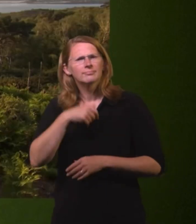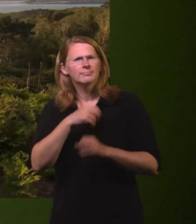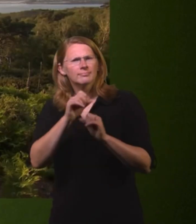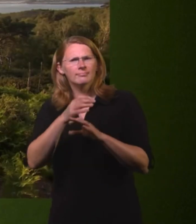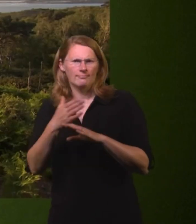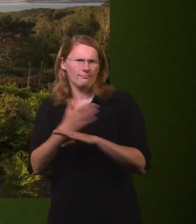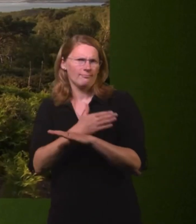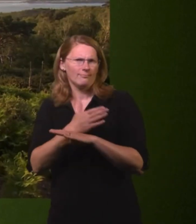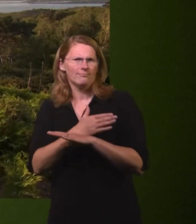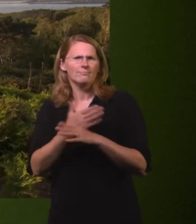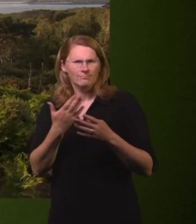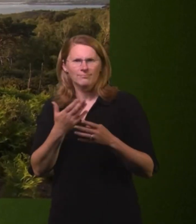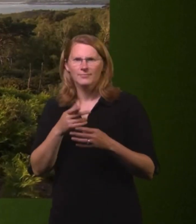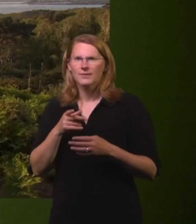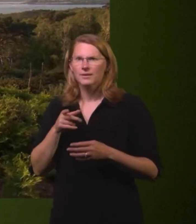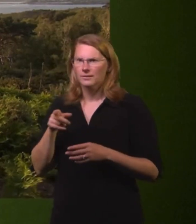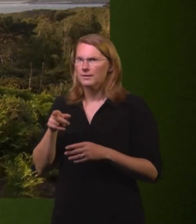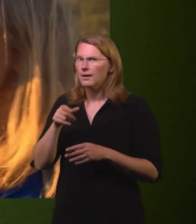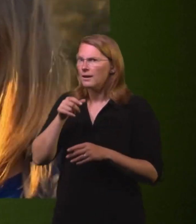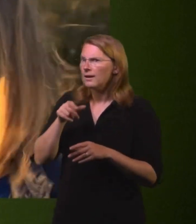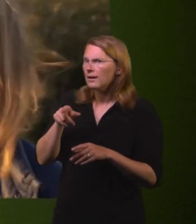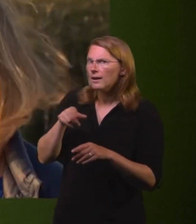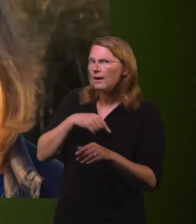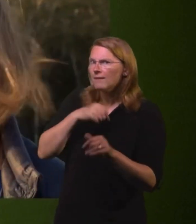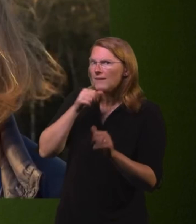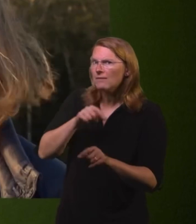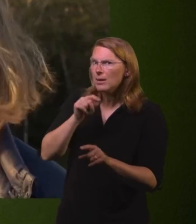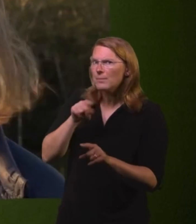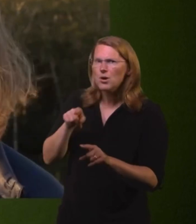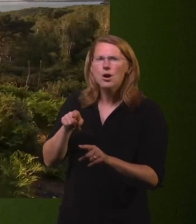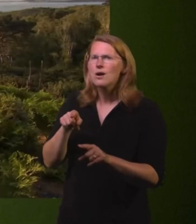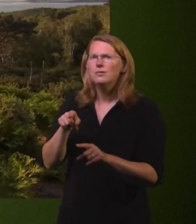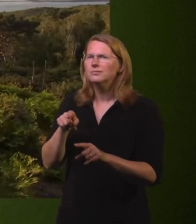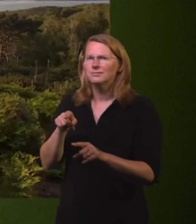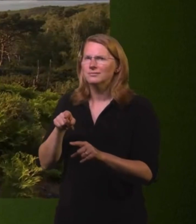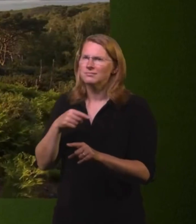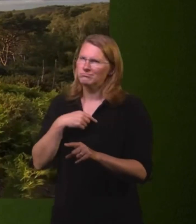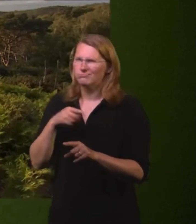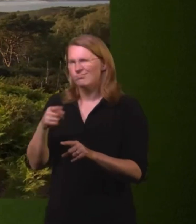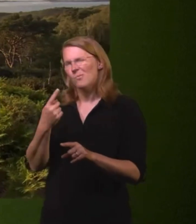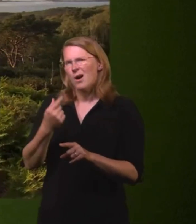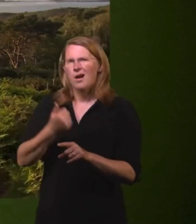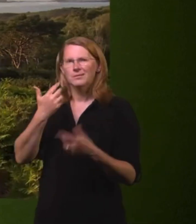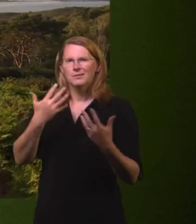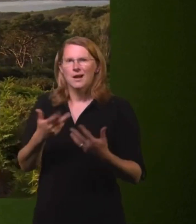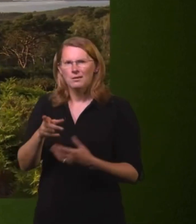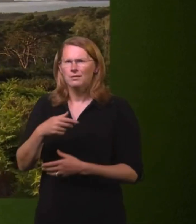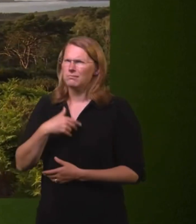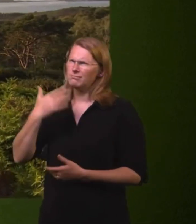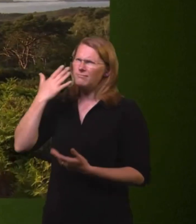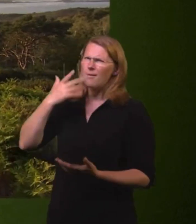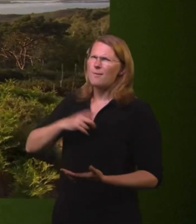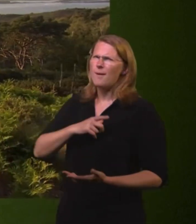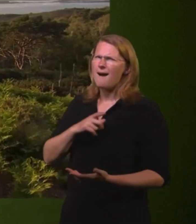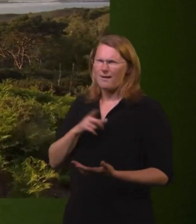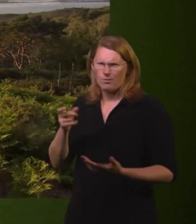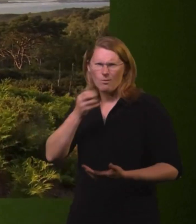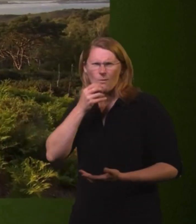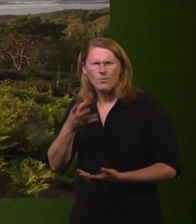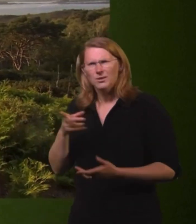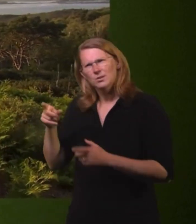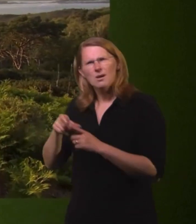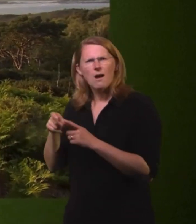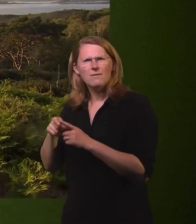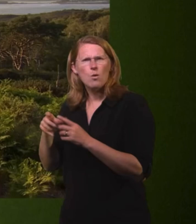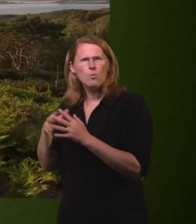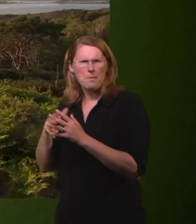favourite birds, gave them a 1 out of 10. I don't know why, they're gorgeous. I thought you'd like a Dartford Well, when I was a Warbler. kid, I was massively into them. I remember watching Blue Peter in the 1960s, and they